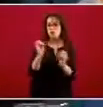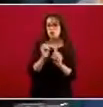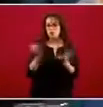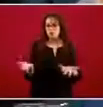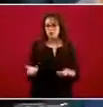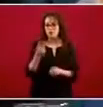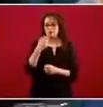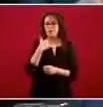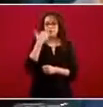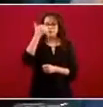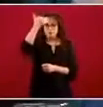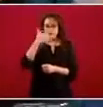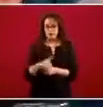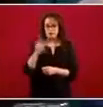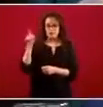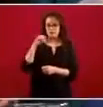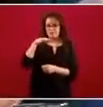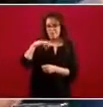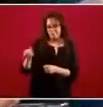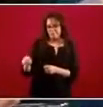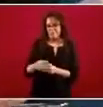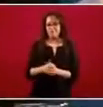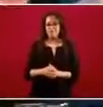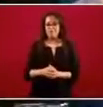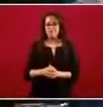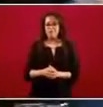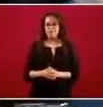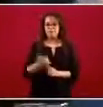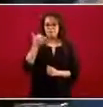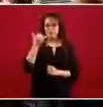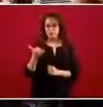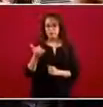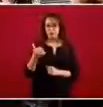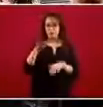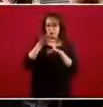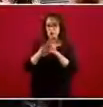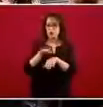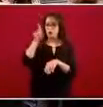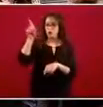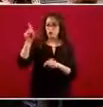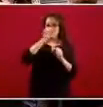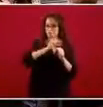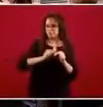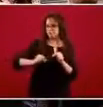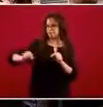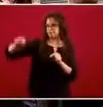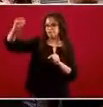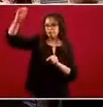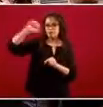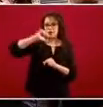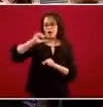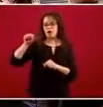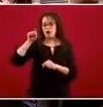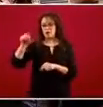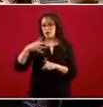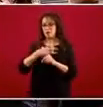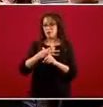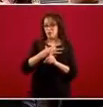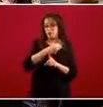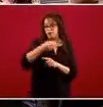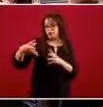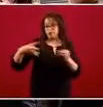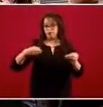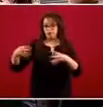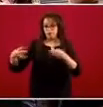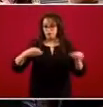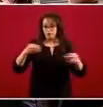do, and those calls have not arrived. And talking about the curve, the pandemic, I